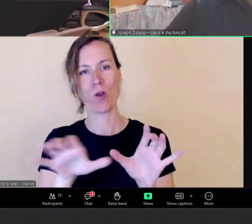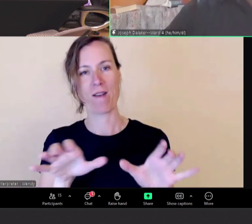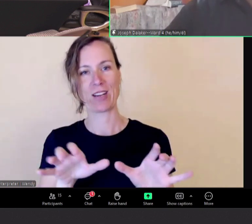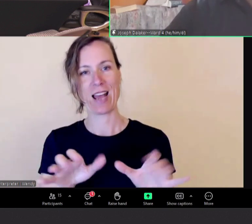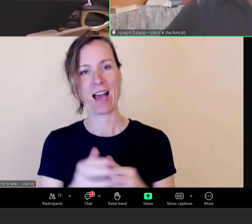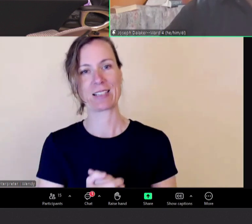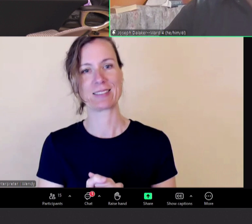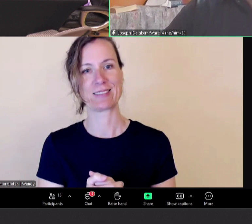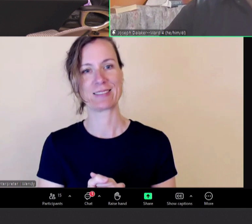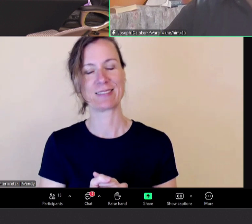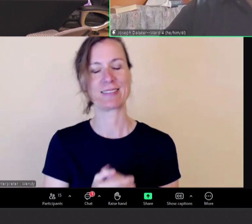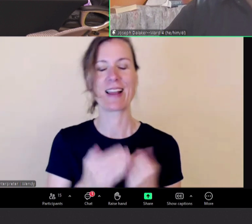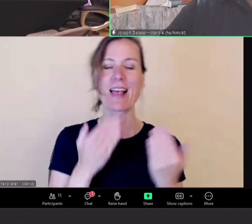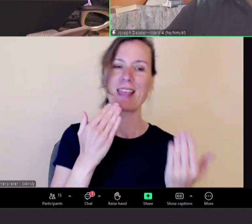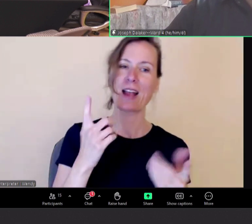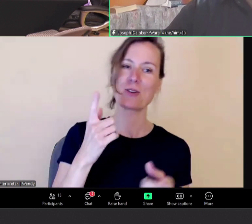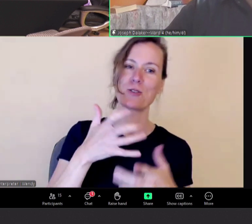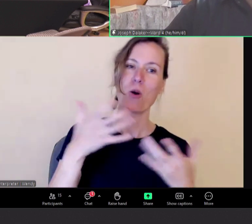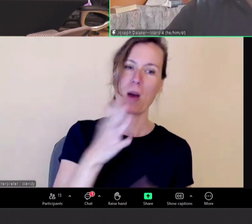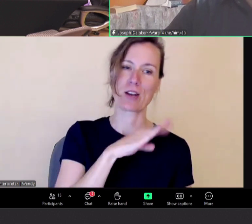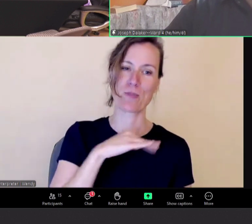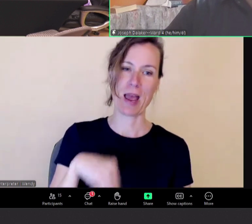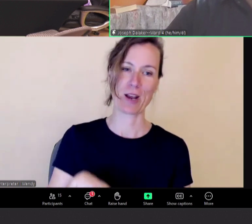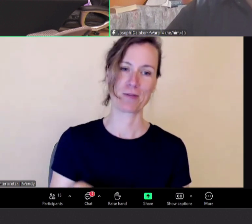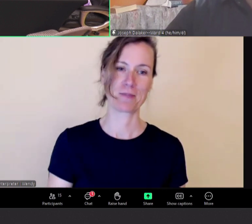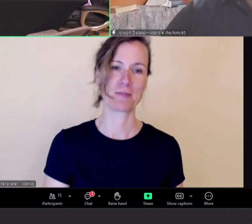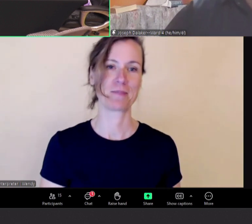Thank you very much. All right.